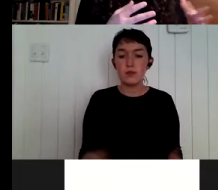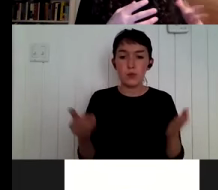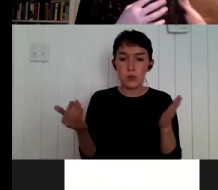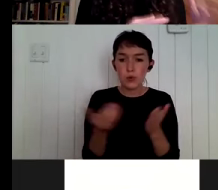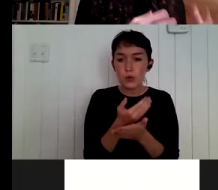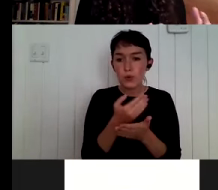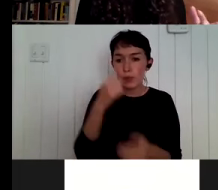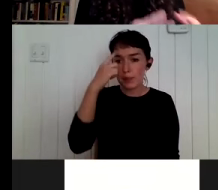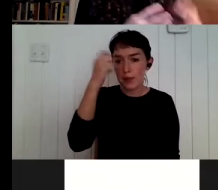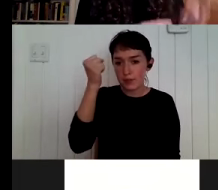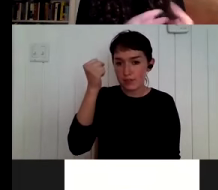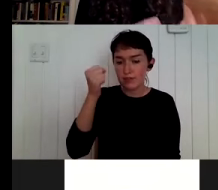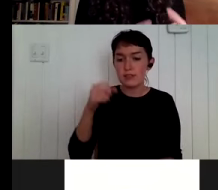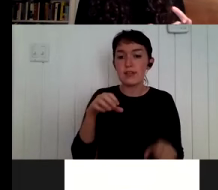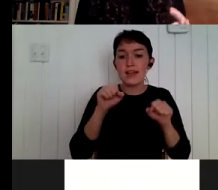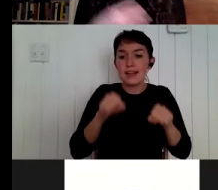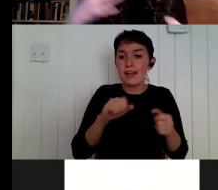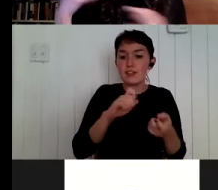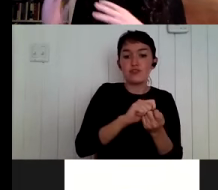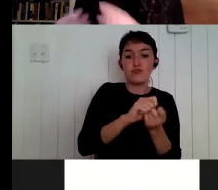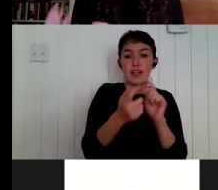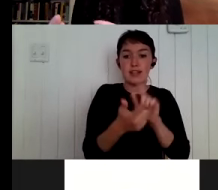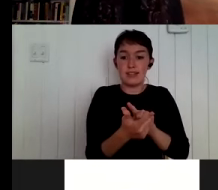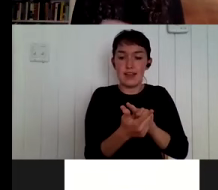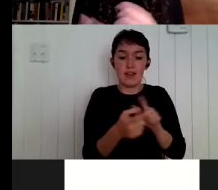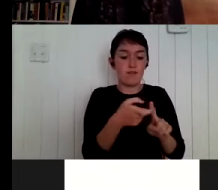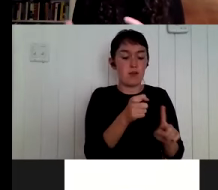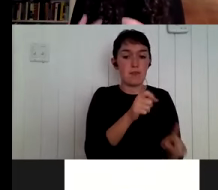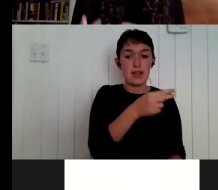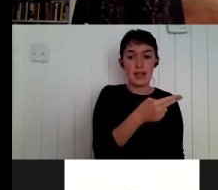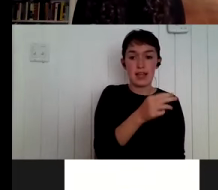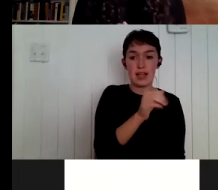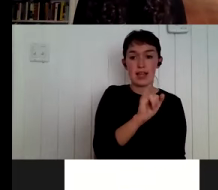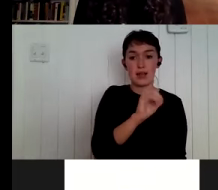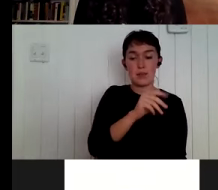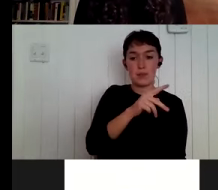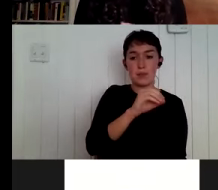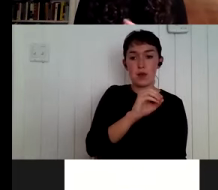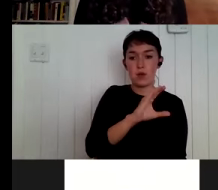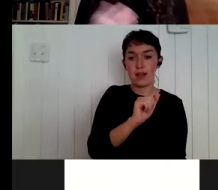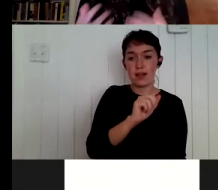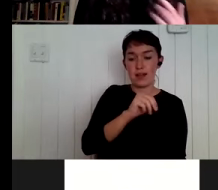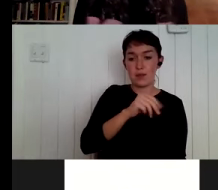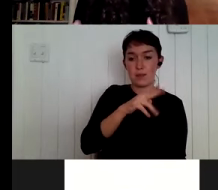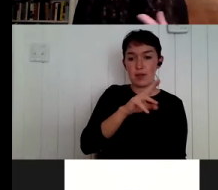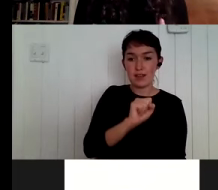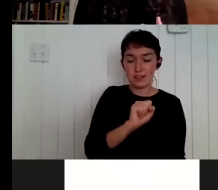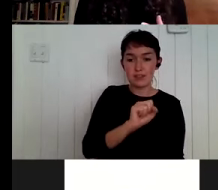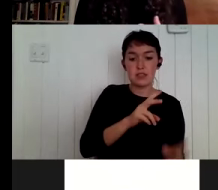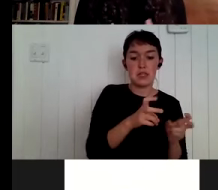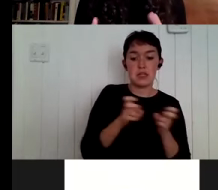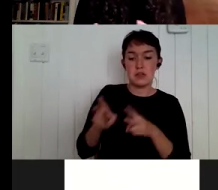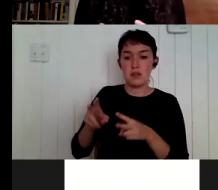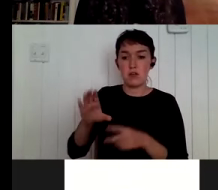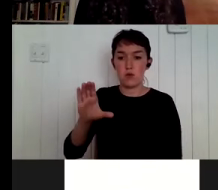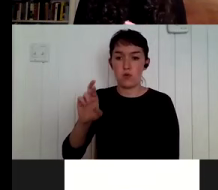sort of translated from the hippocampus into the cortex for the long term. And this is an intricate